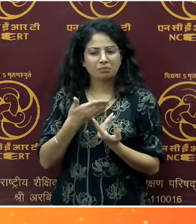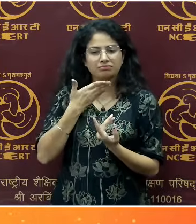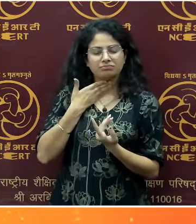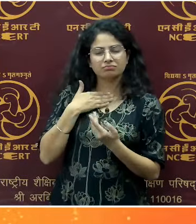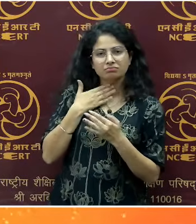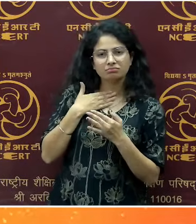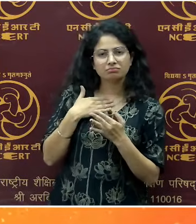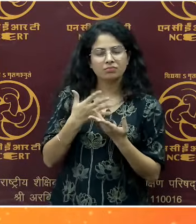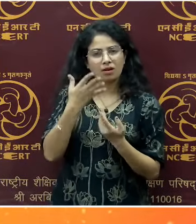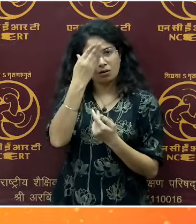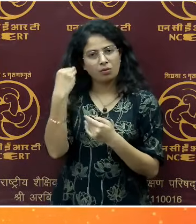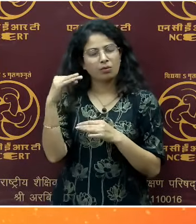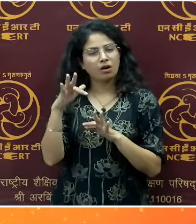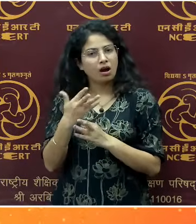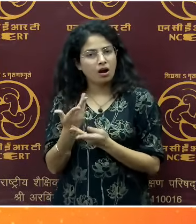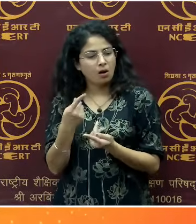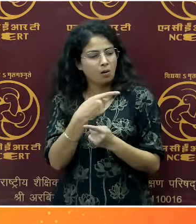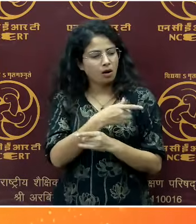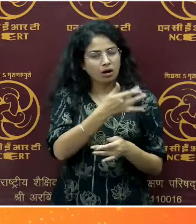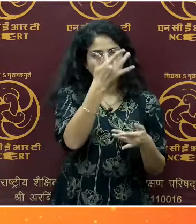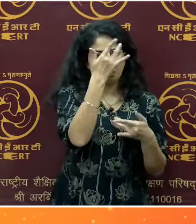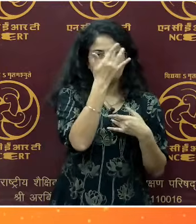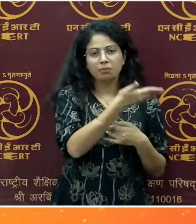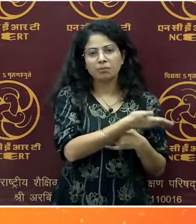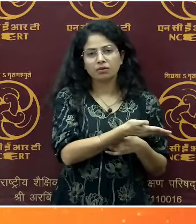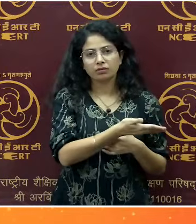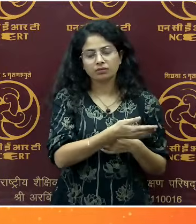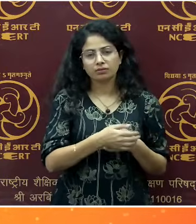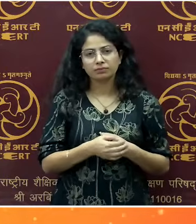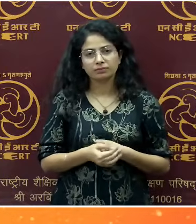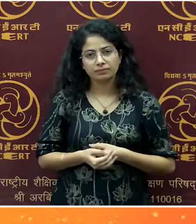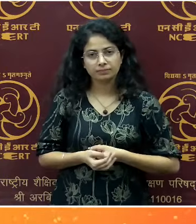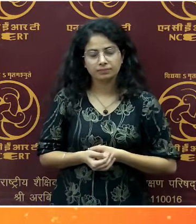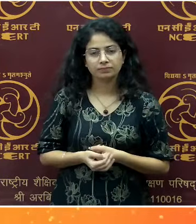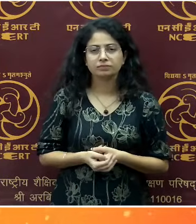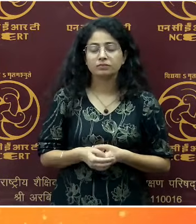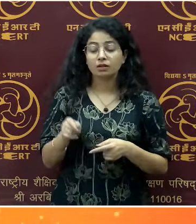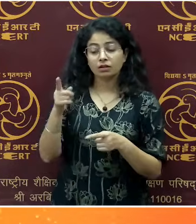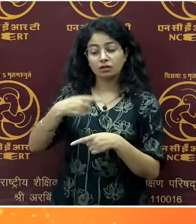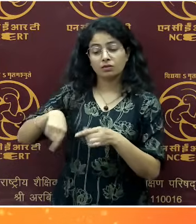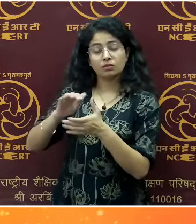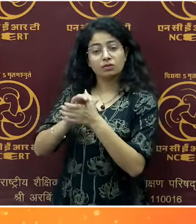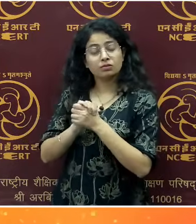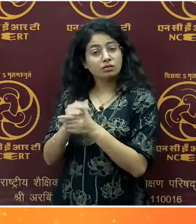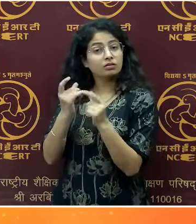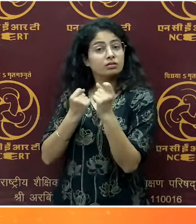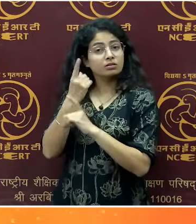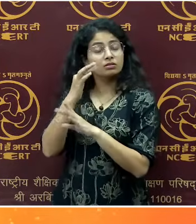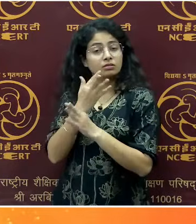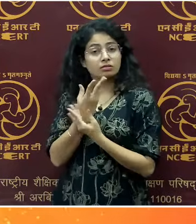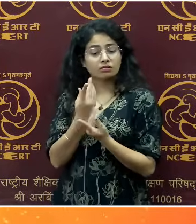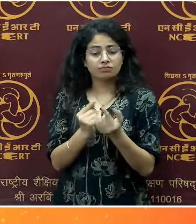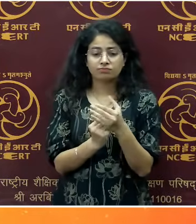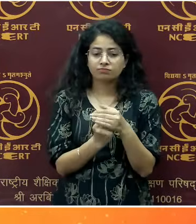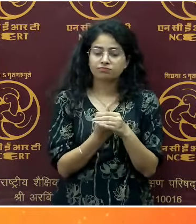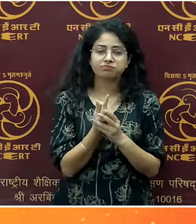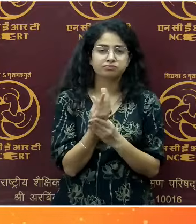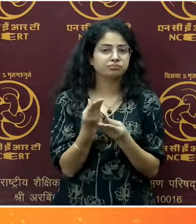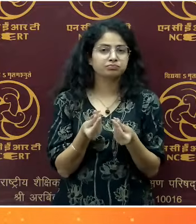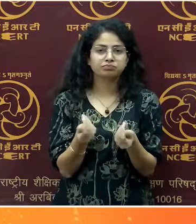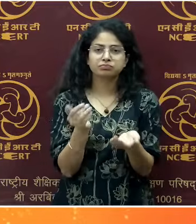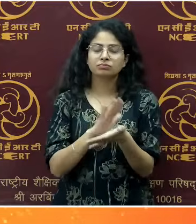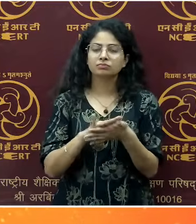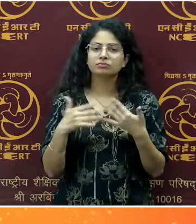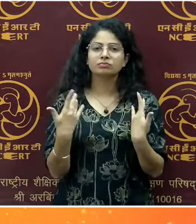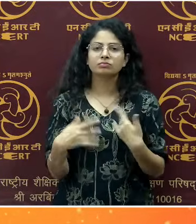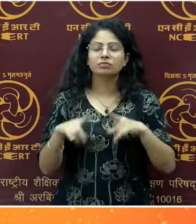made them forget about their friend, the old stag. They understood that not much grass was left for